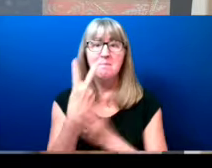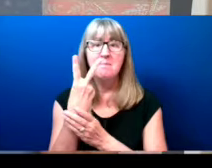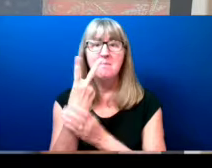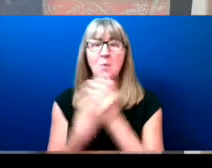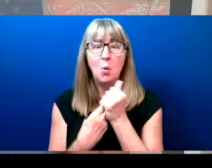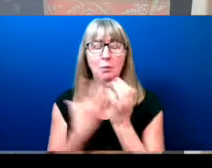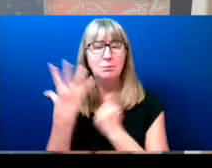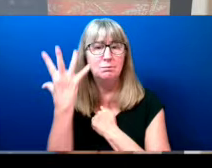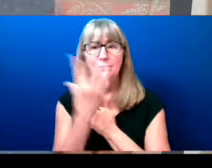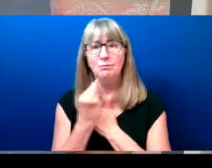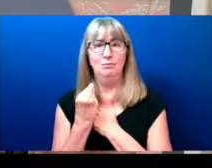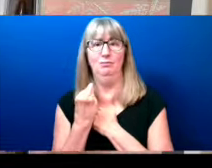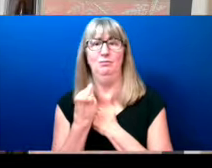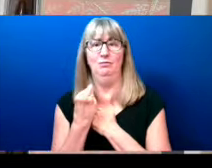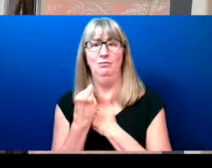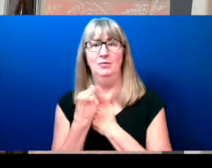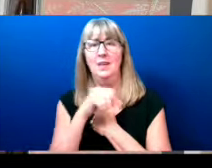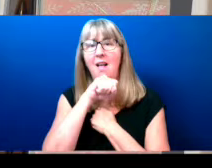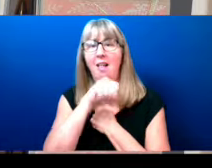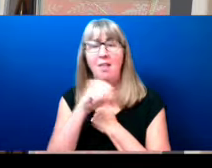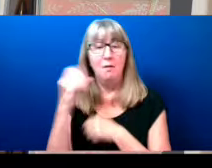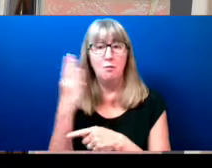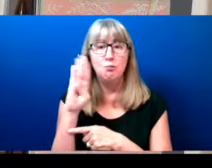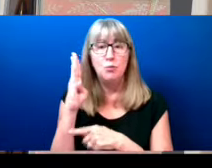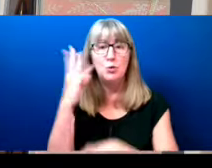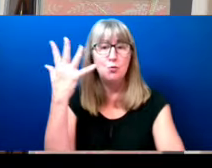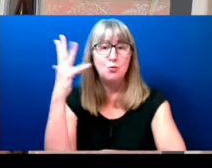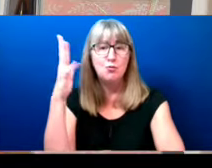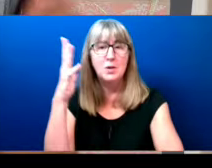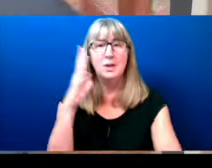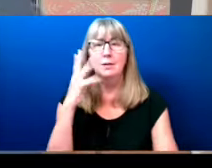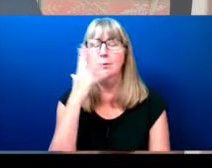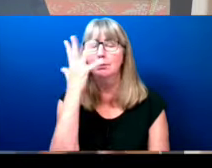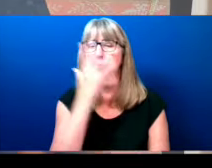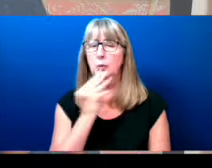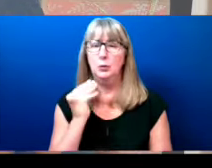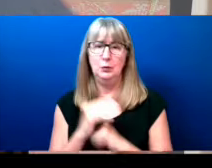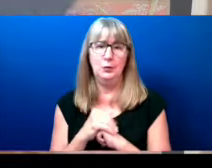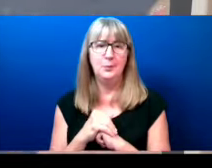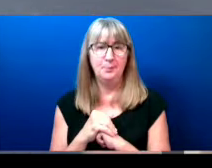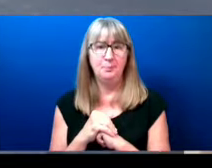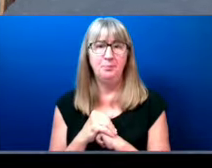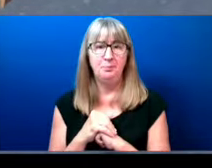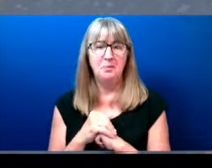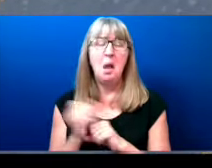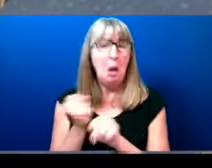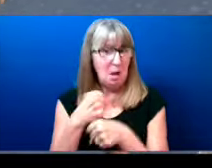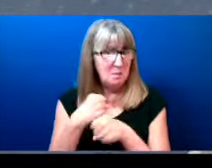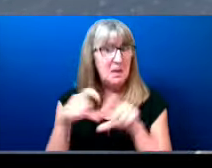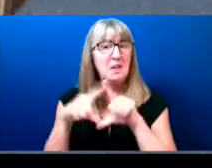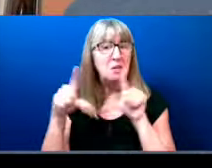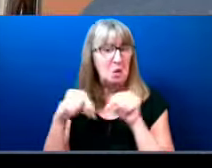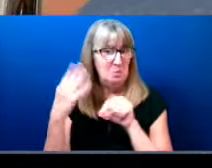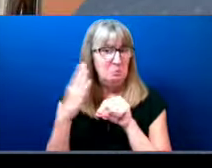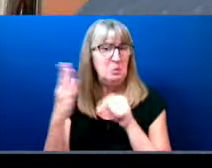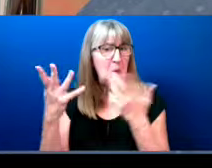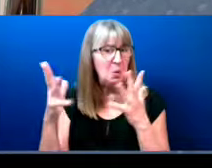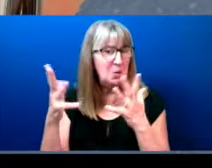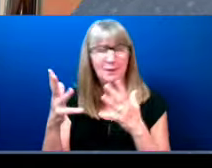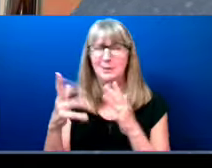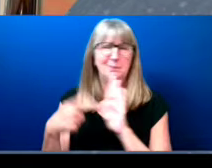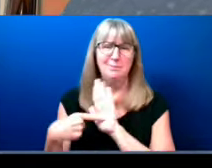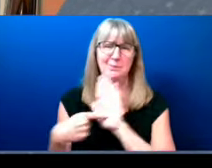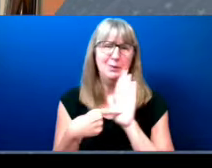is double-sided. So this is a gorgeous piece here. I love it. I've already made a few cards with it. I'm not going to be sharing those